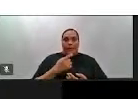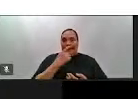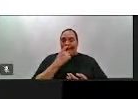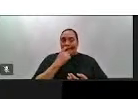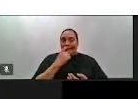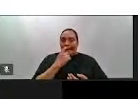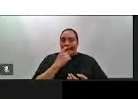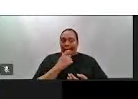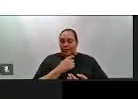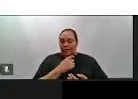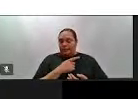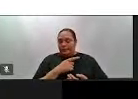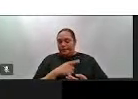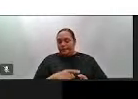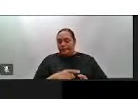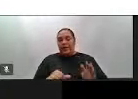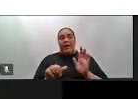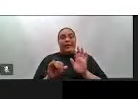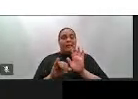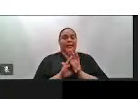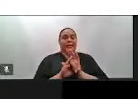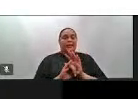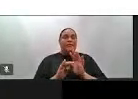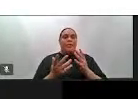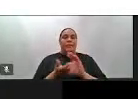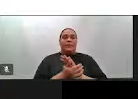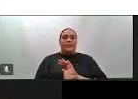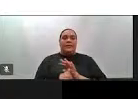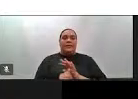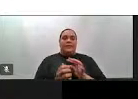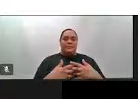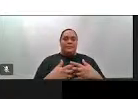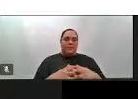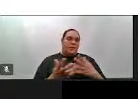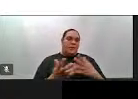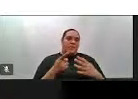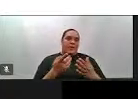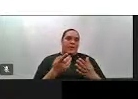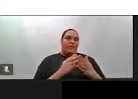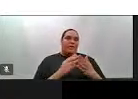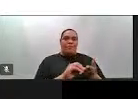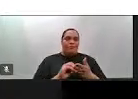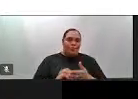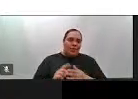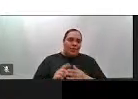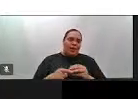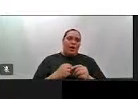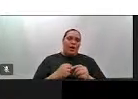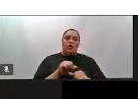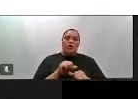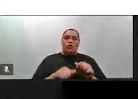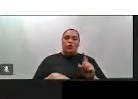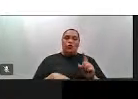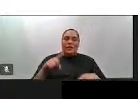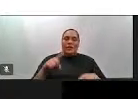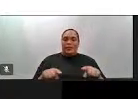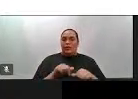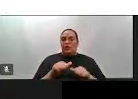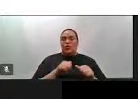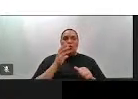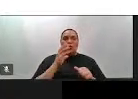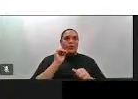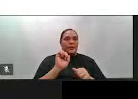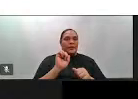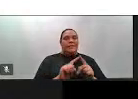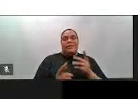And he's been identified in terms of perhaps a skill set that he could bring in terms of a social dimension, a social experience, and